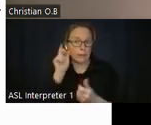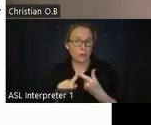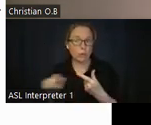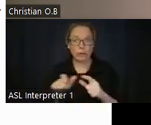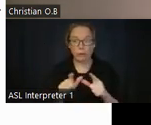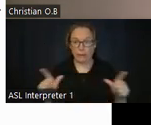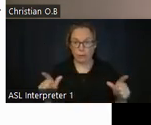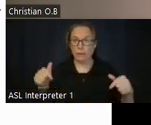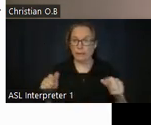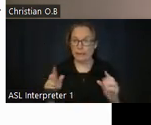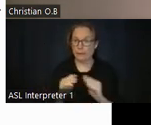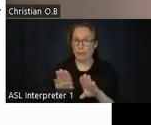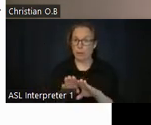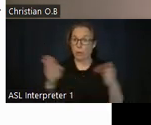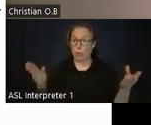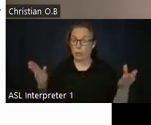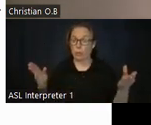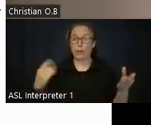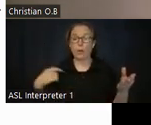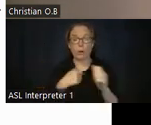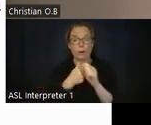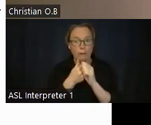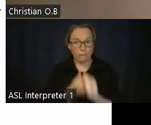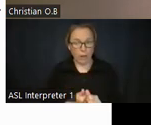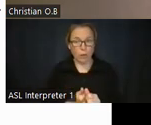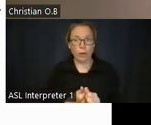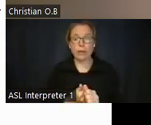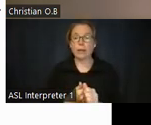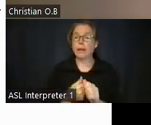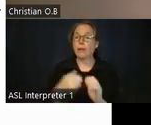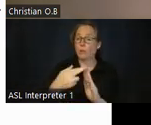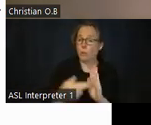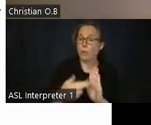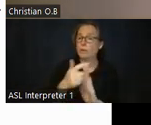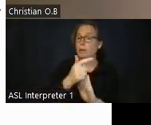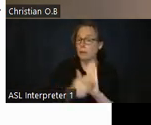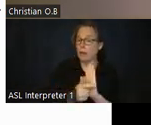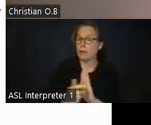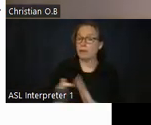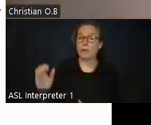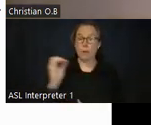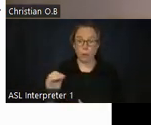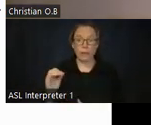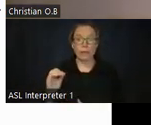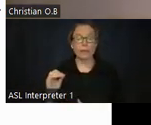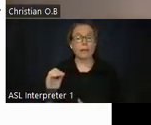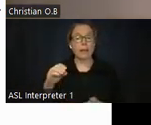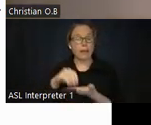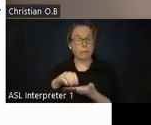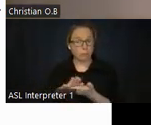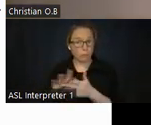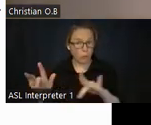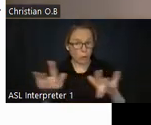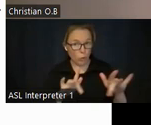This meeting is a public meeting subject to City of Portland's Administrative Code and Oregon state law, and it's being recorded. For this meeting, the